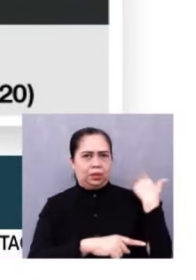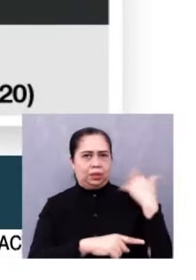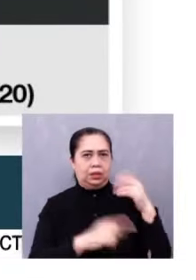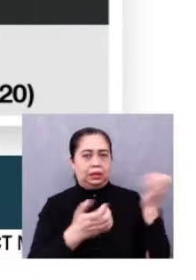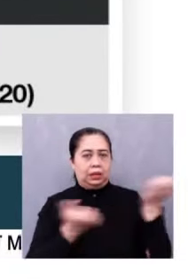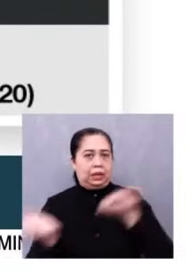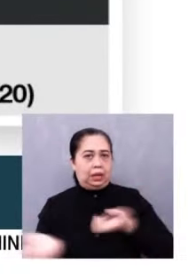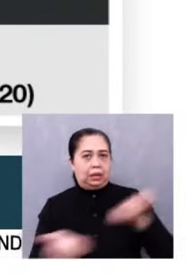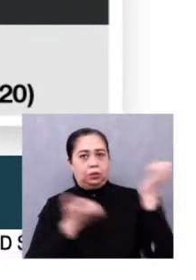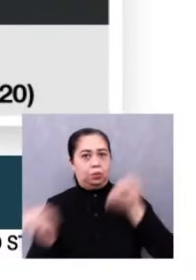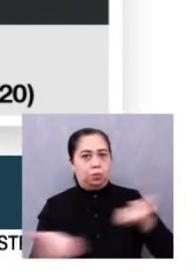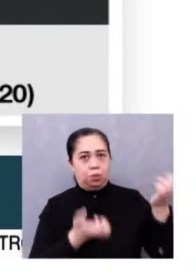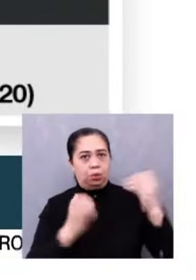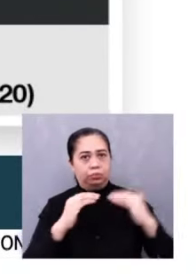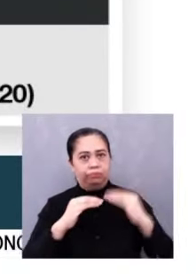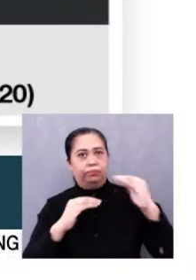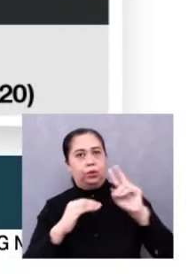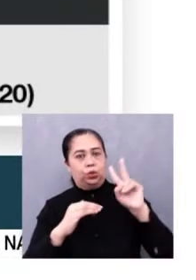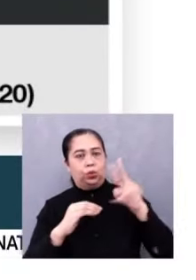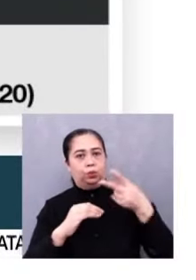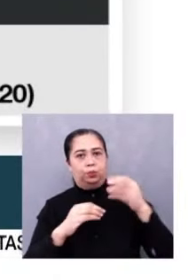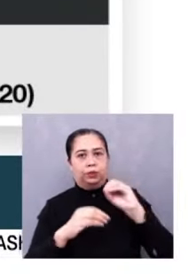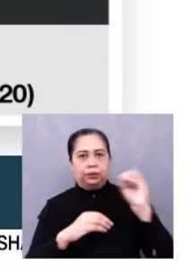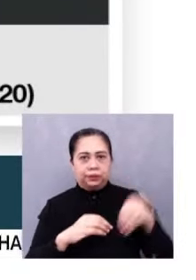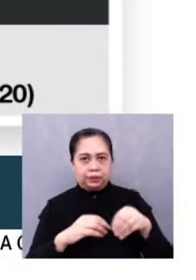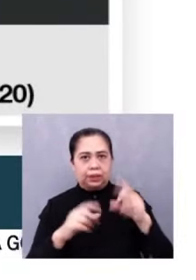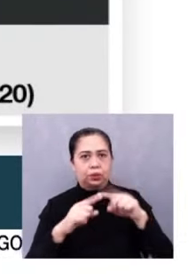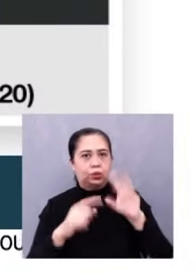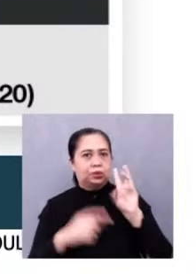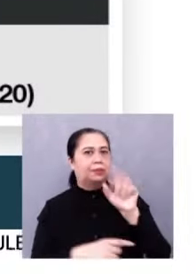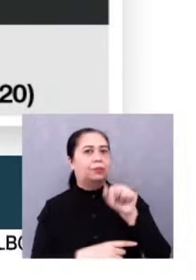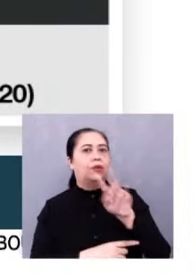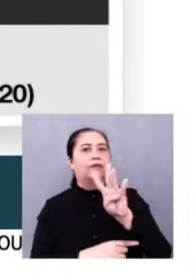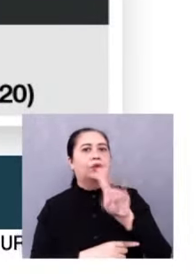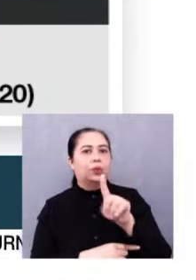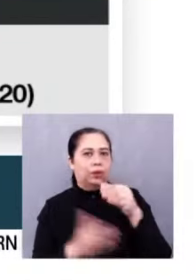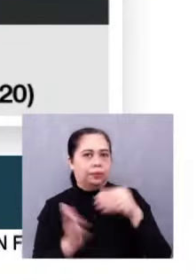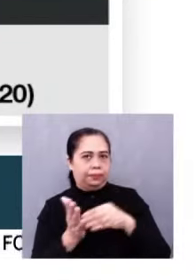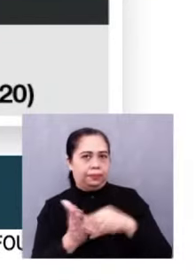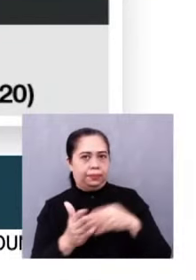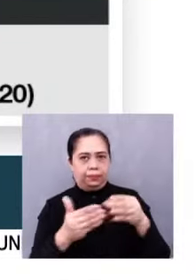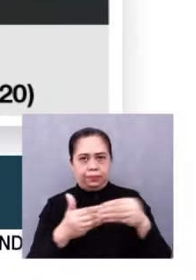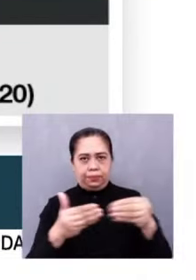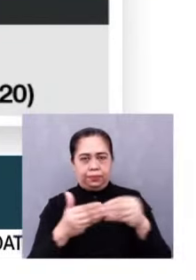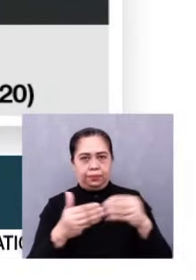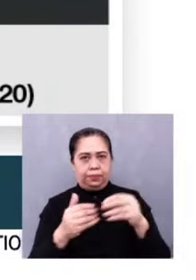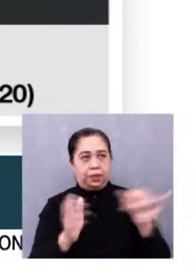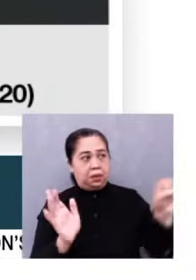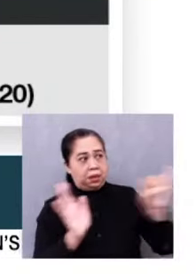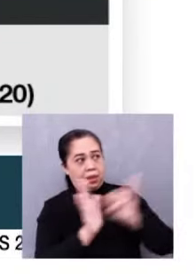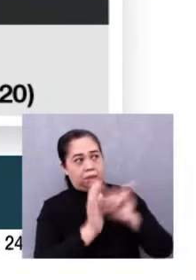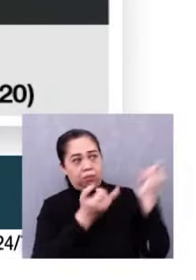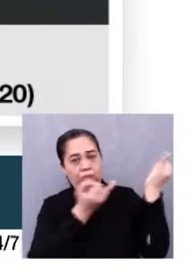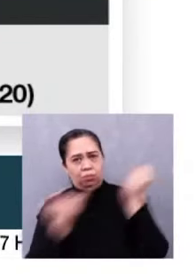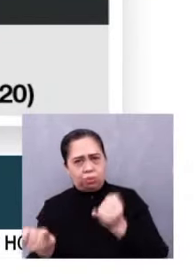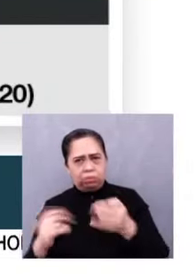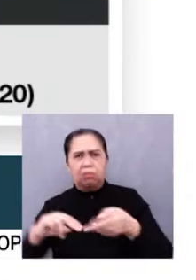up 2% year-on-year to $6.41 billion, while imports surged